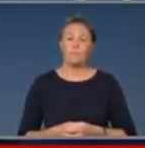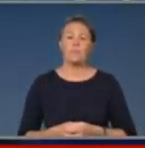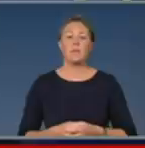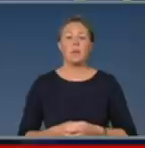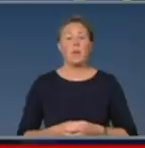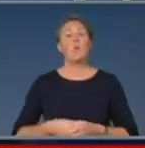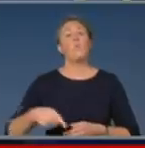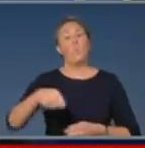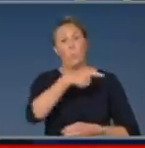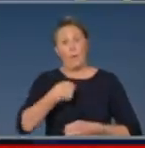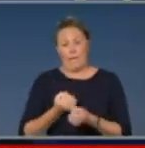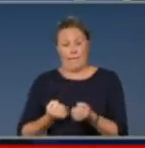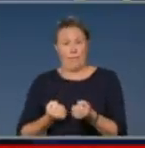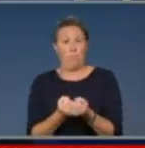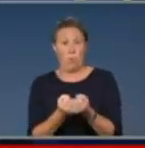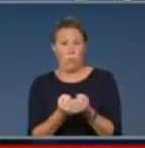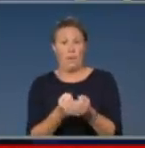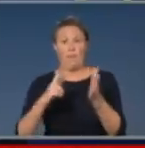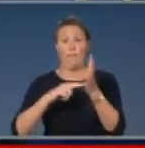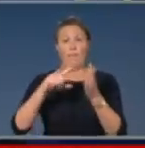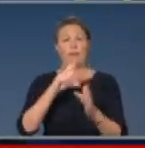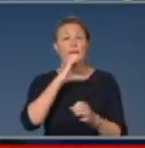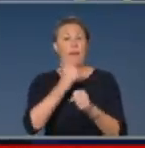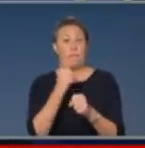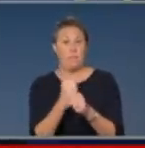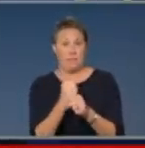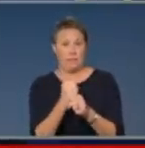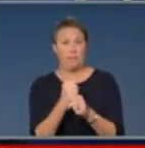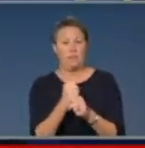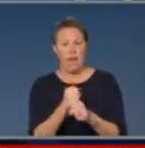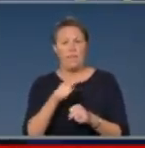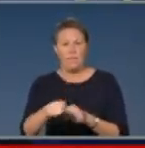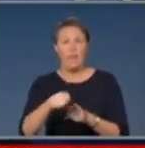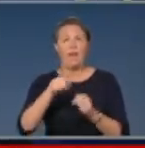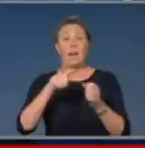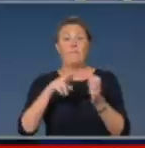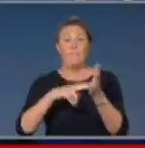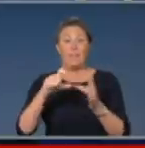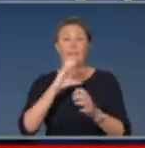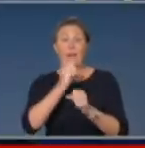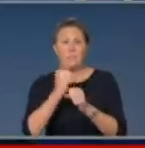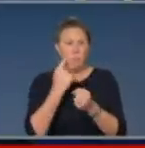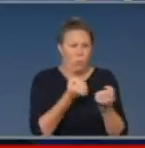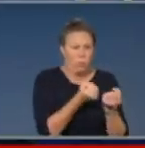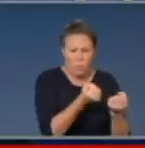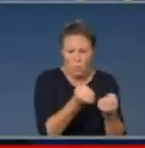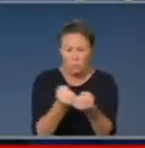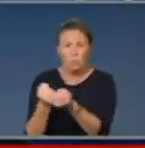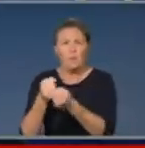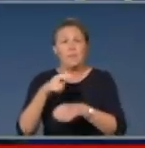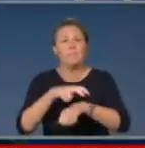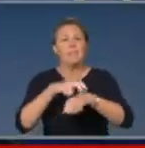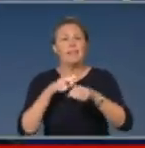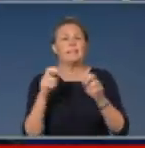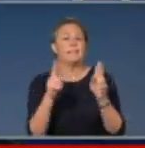with the Victorian Government as they seek to support those families and those officers, in particular their fellow